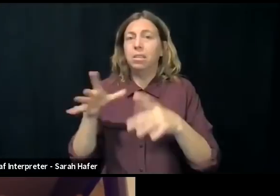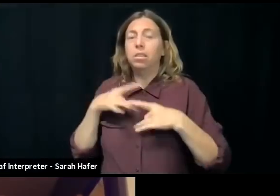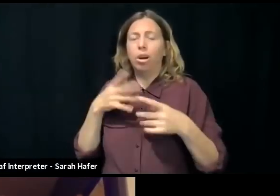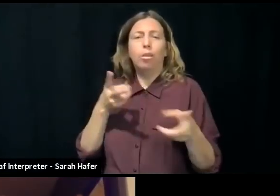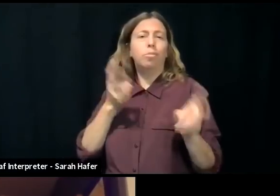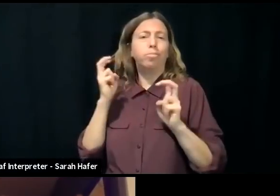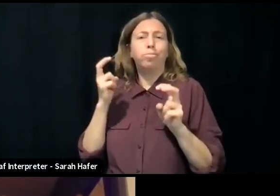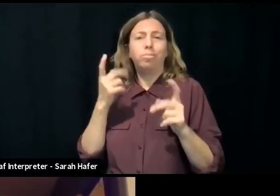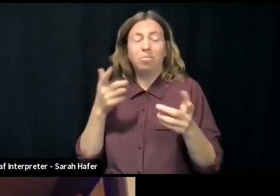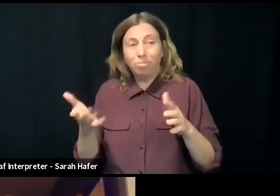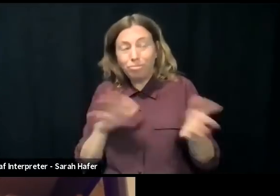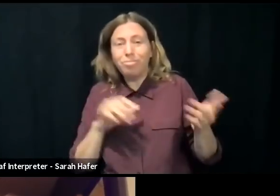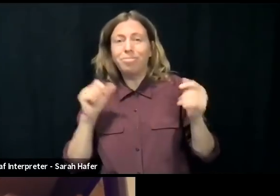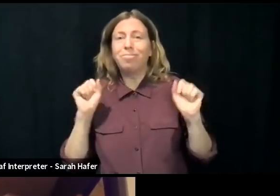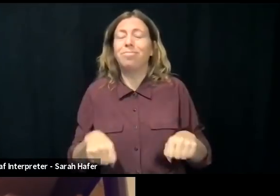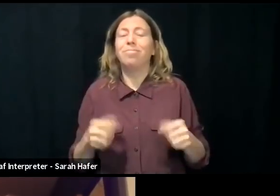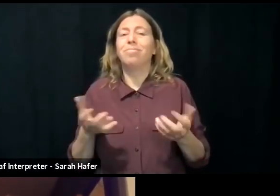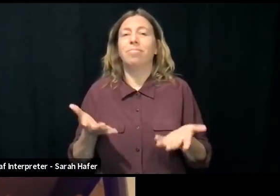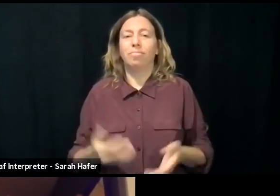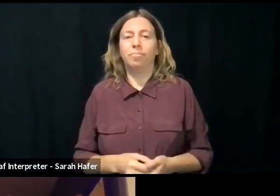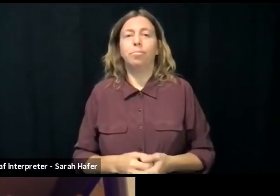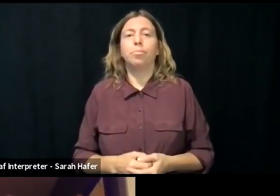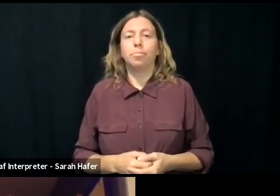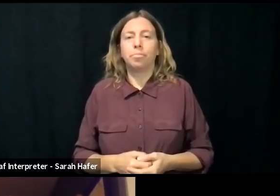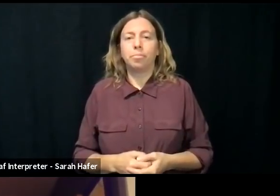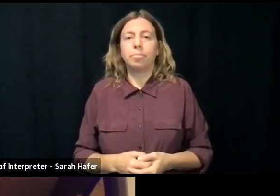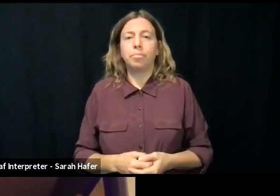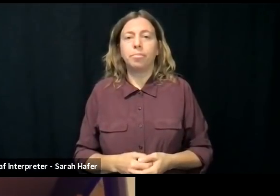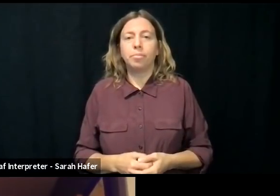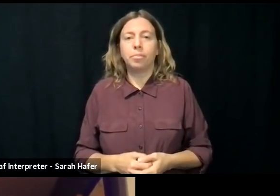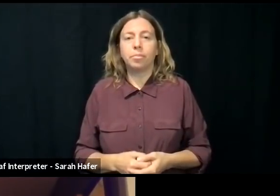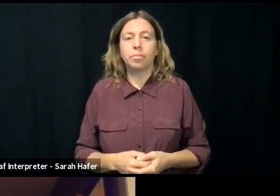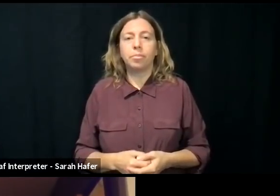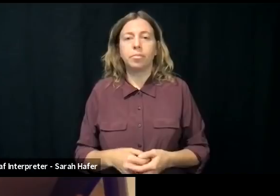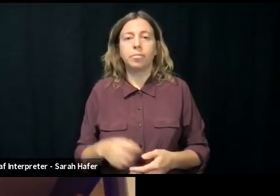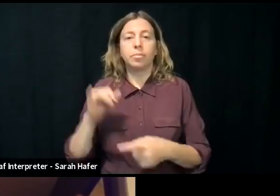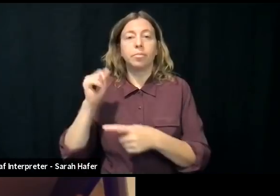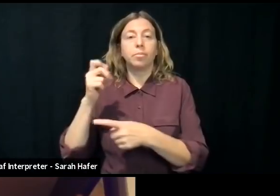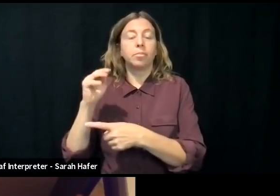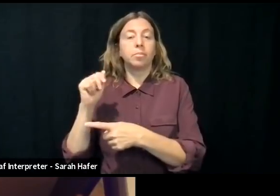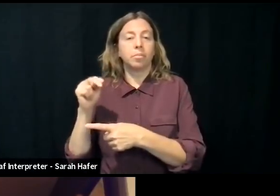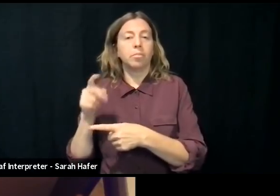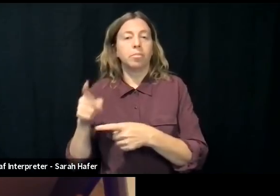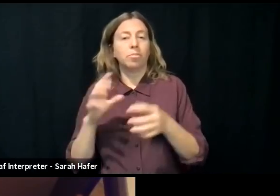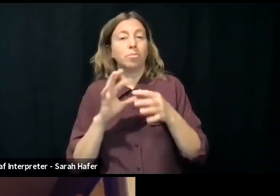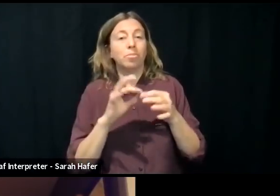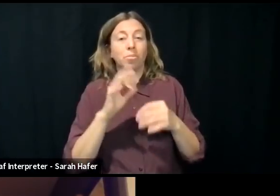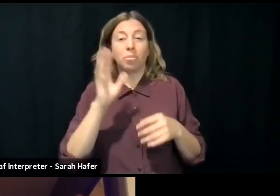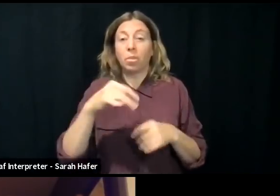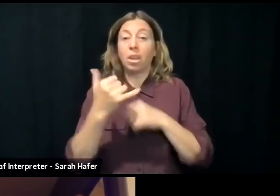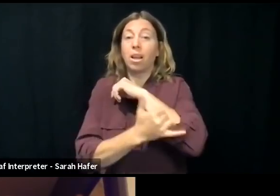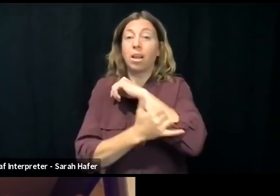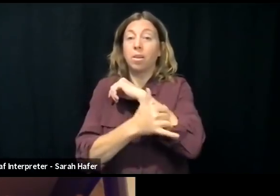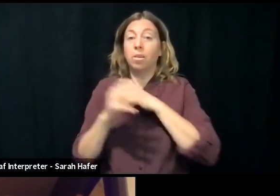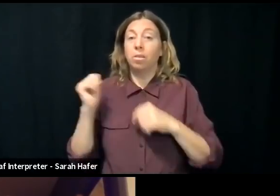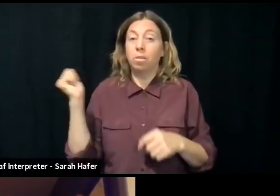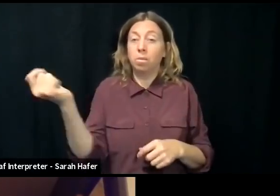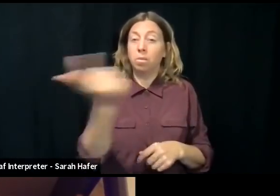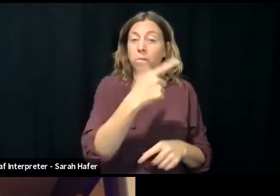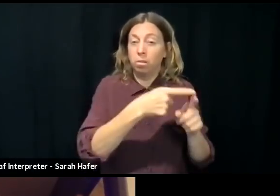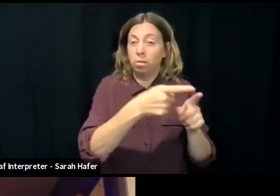You can see the same dynamic playing out at the county level. Over the past month, most counties with high vaccination rates